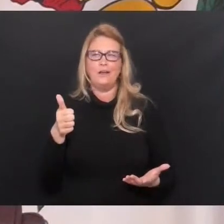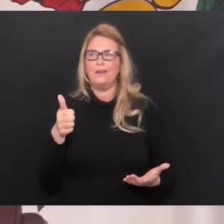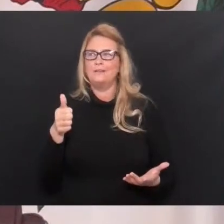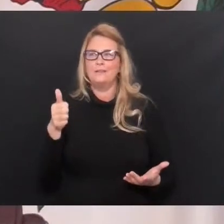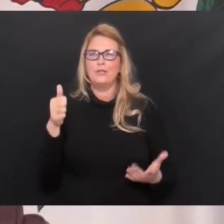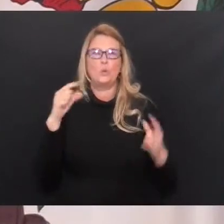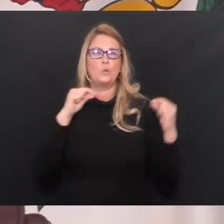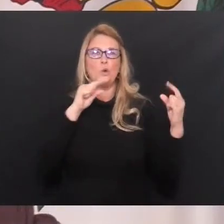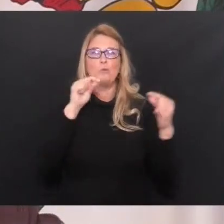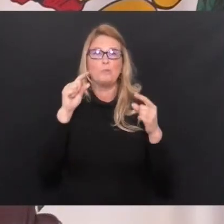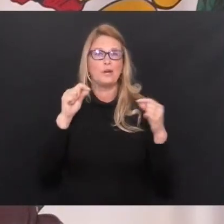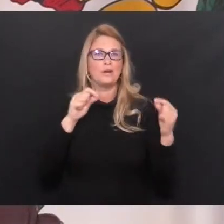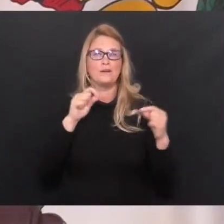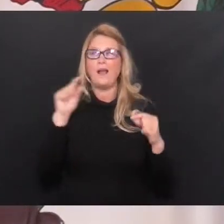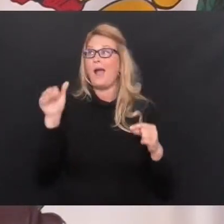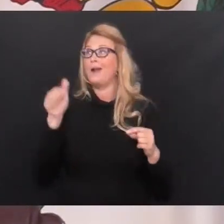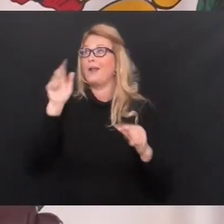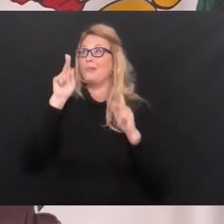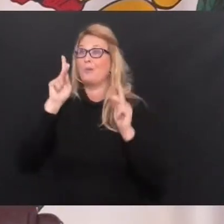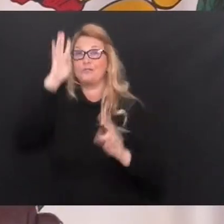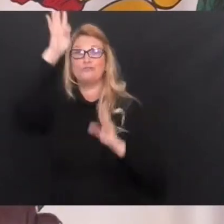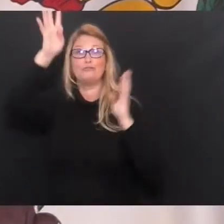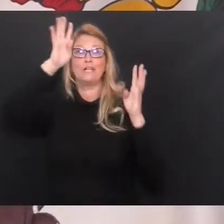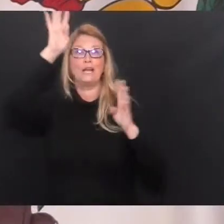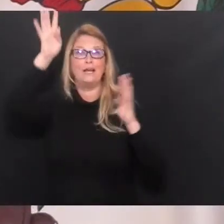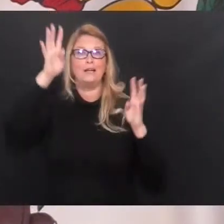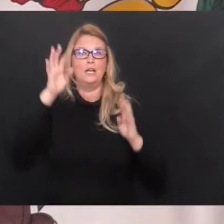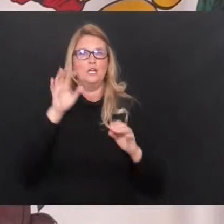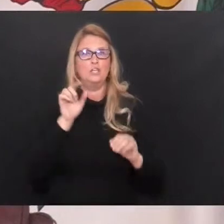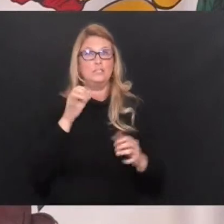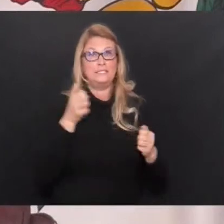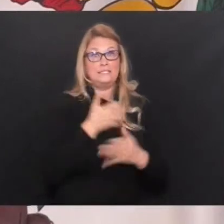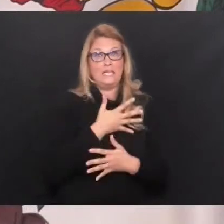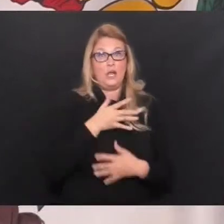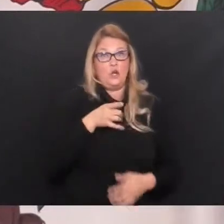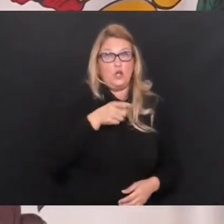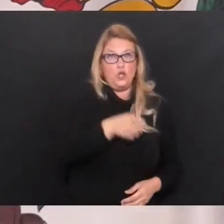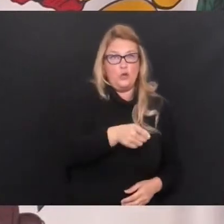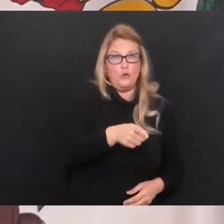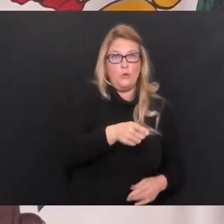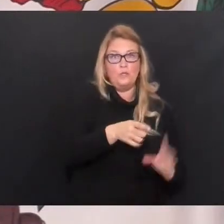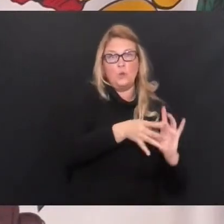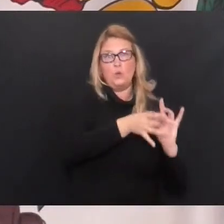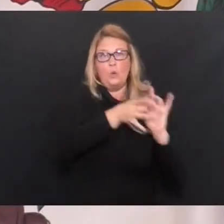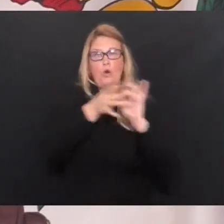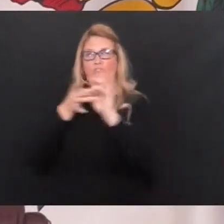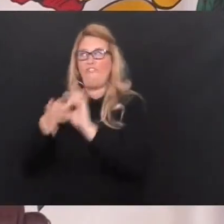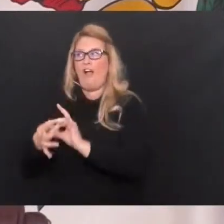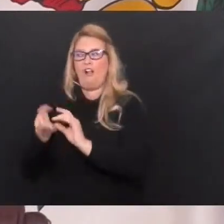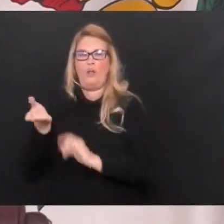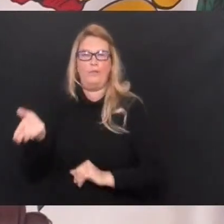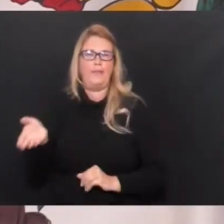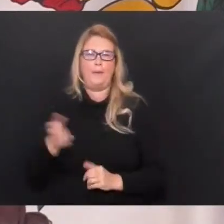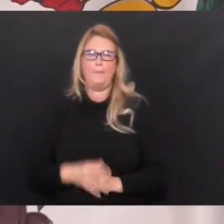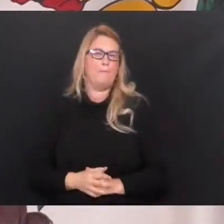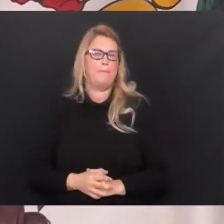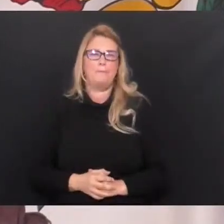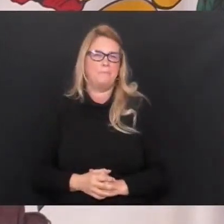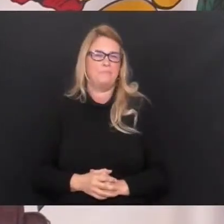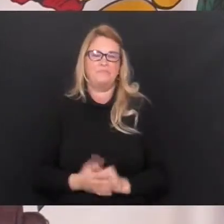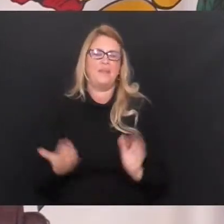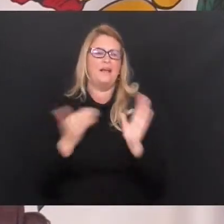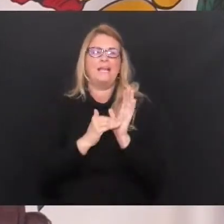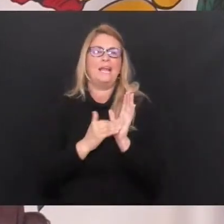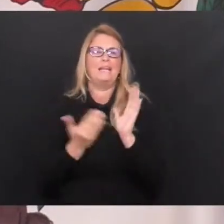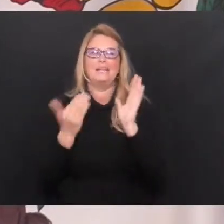somebody is trying to do so you'll go along with them. Over and over, I tell you just